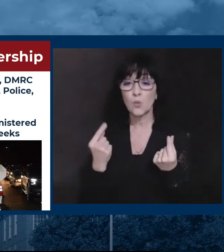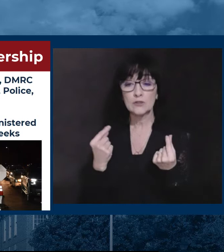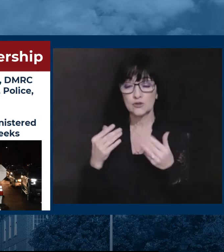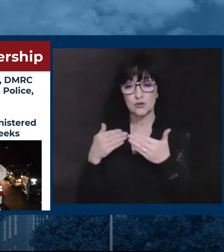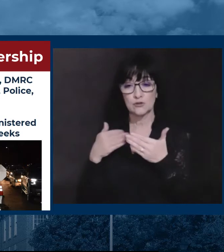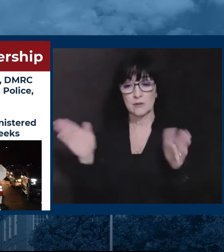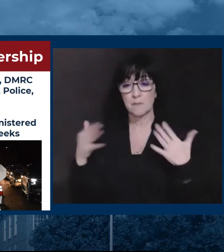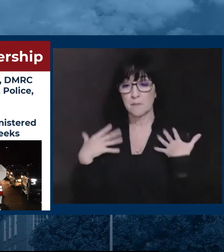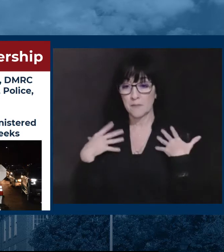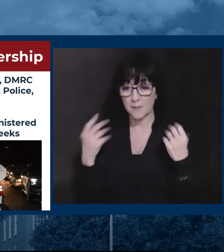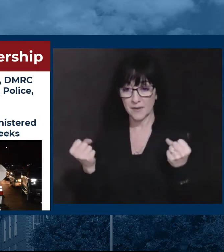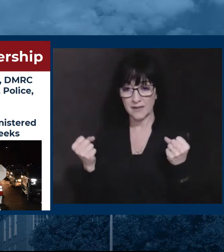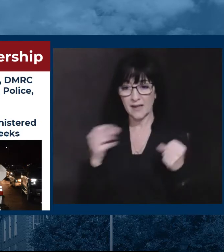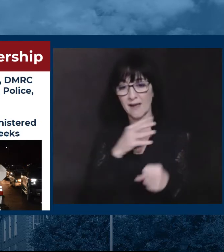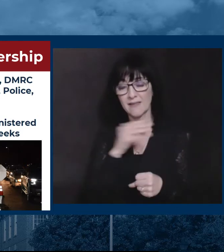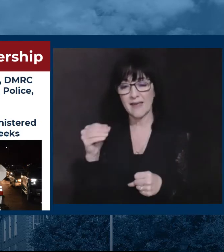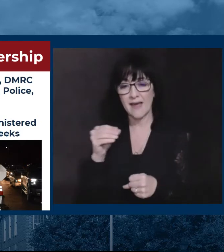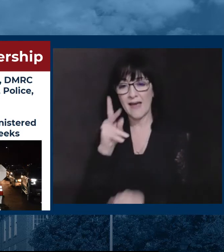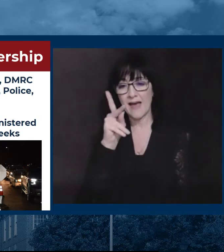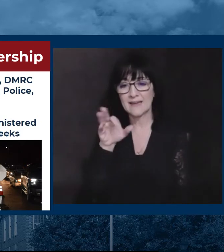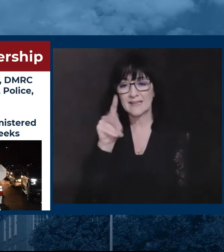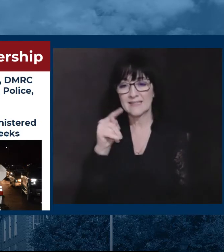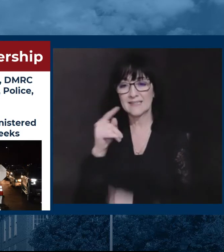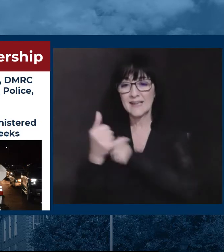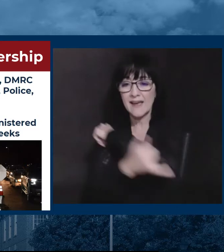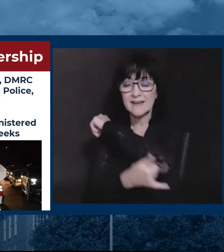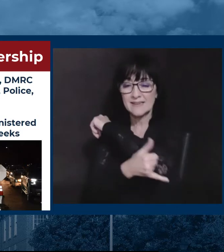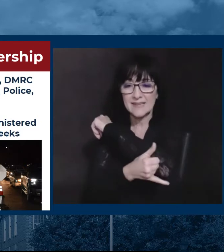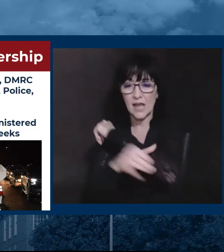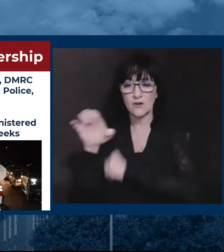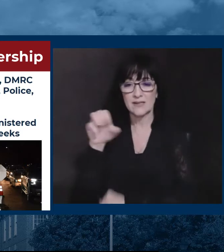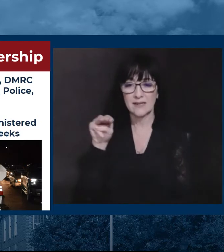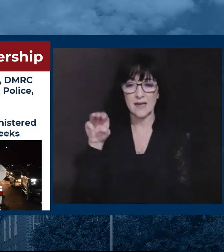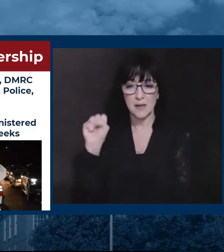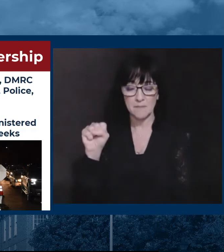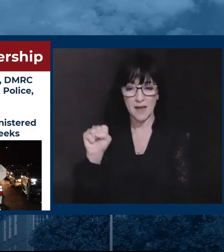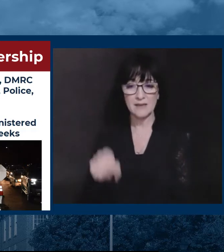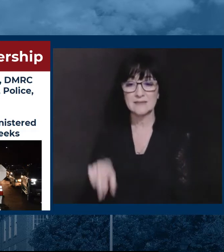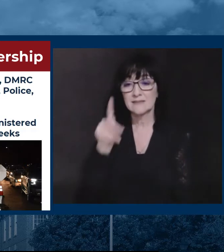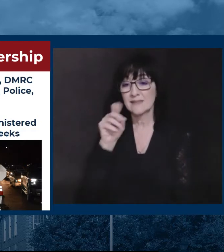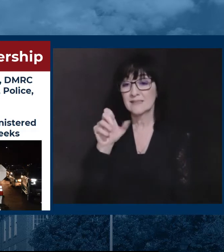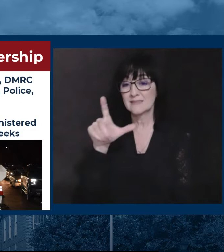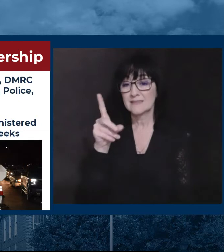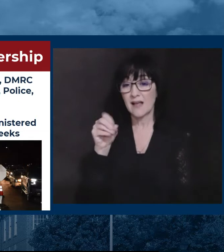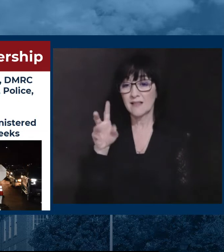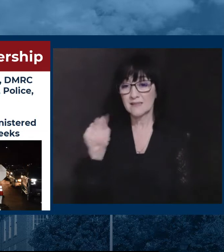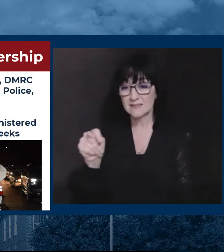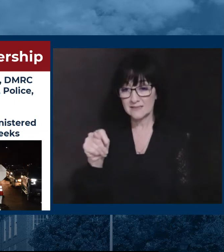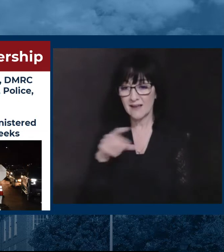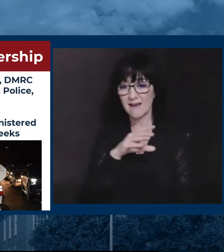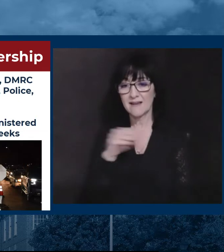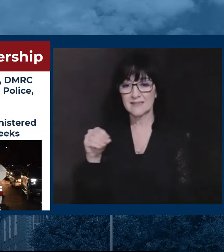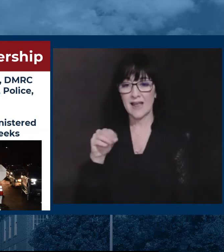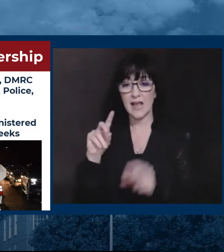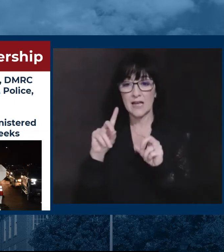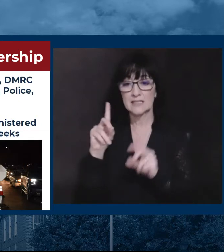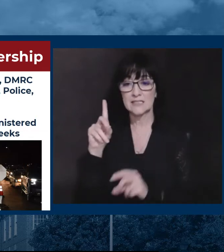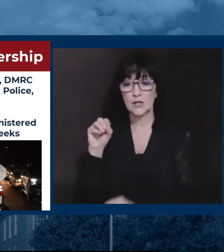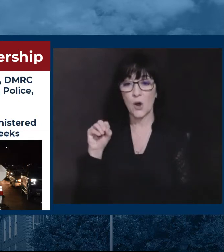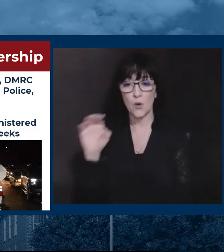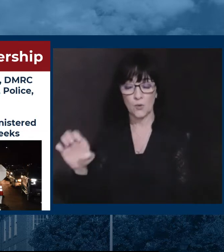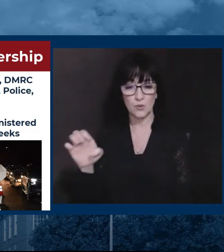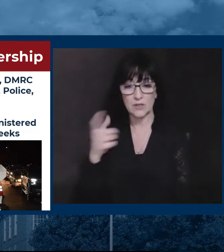County EMS, DelDOT, the Delaware Medical Reserve Corps, and the Department of Education, where we